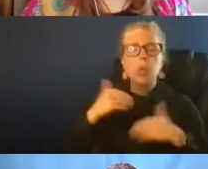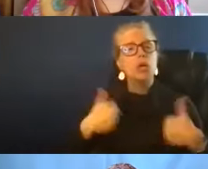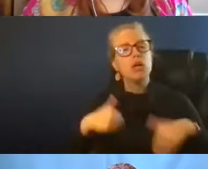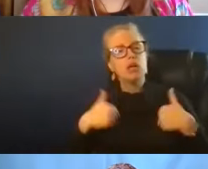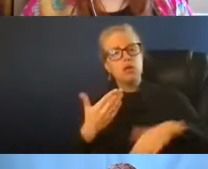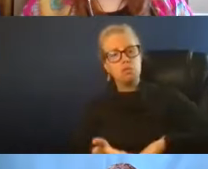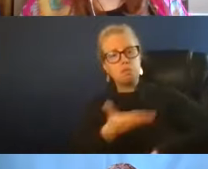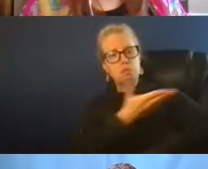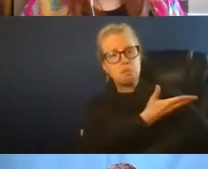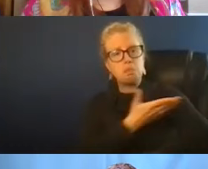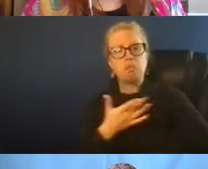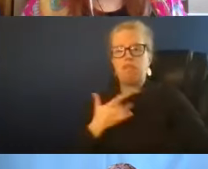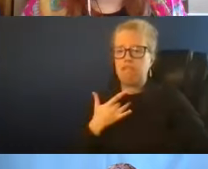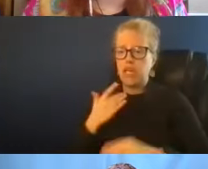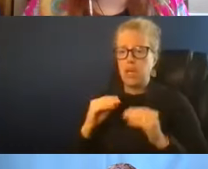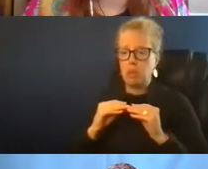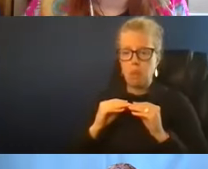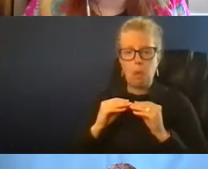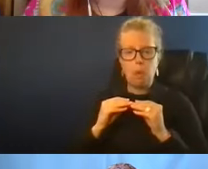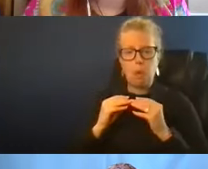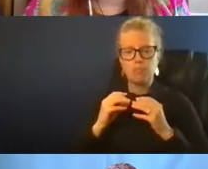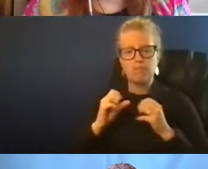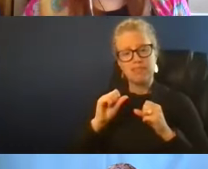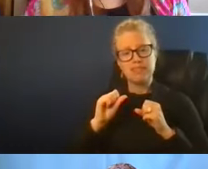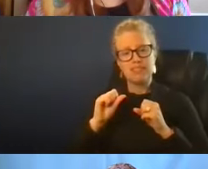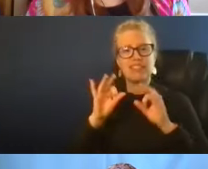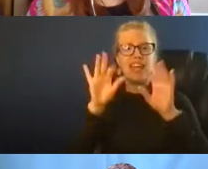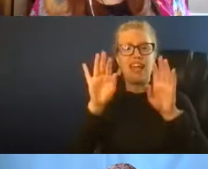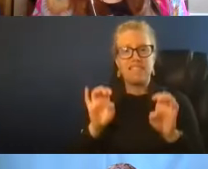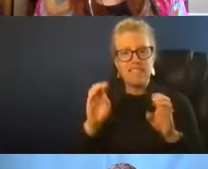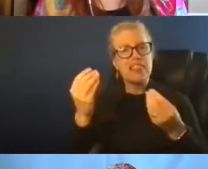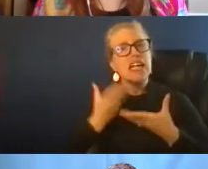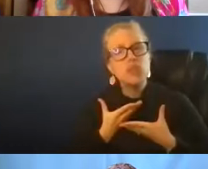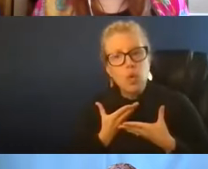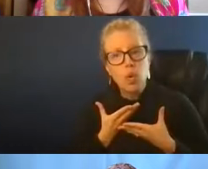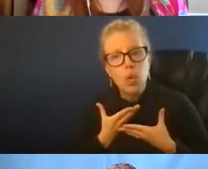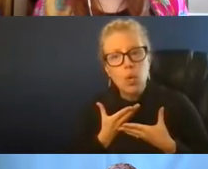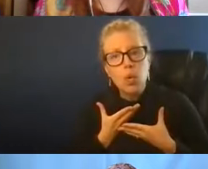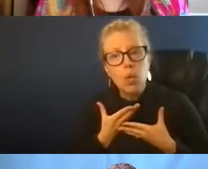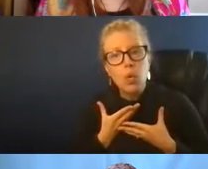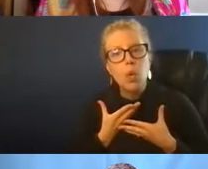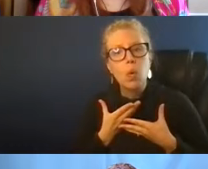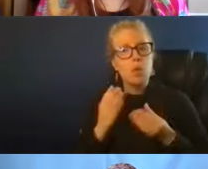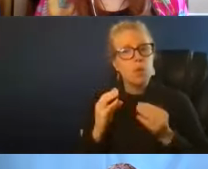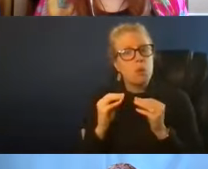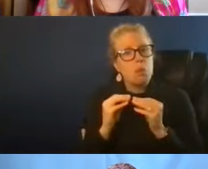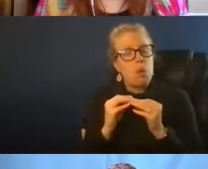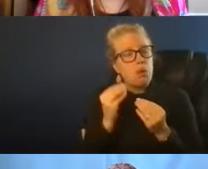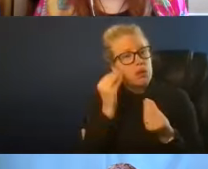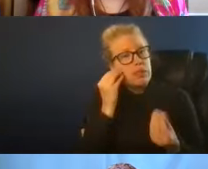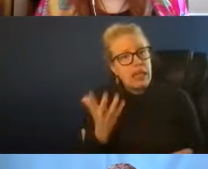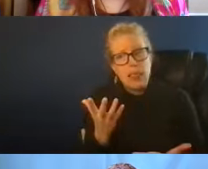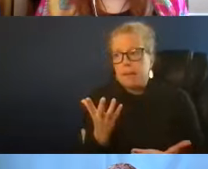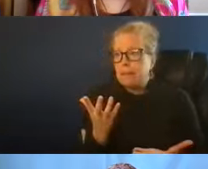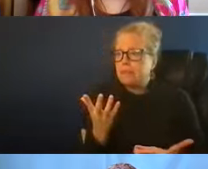better or to make you feel more comfortable here, please tell us. What else can we say? How